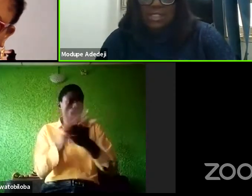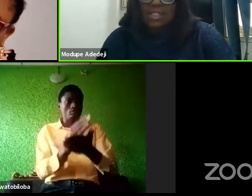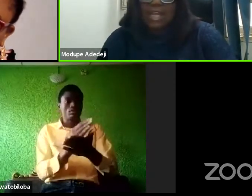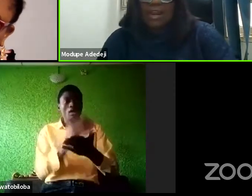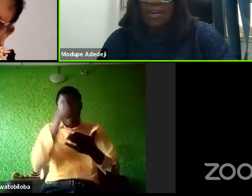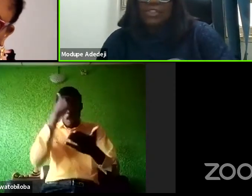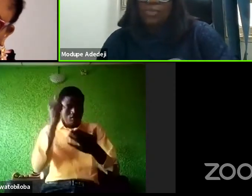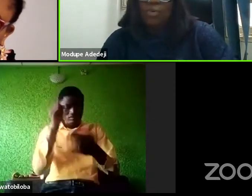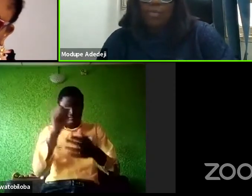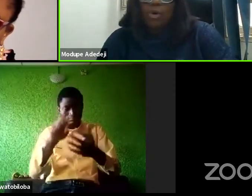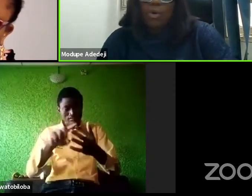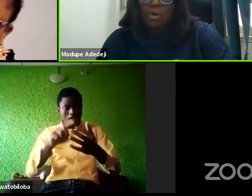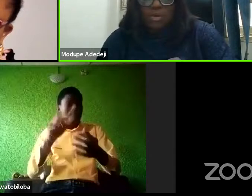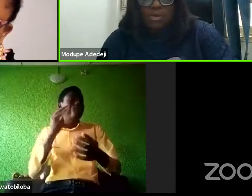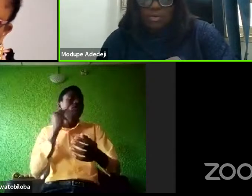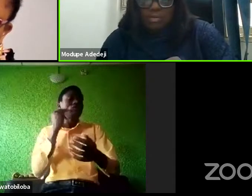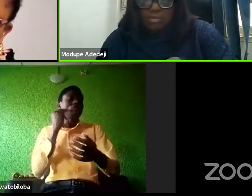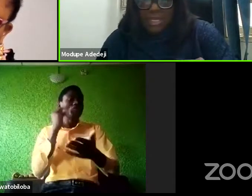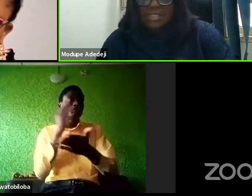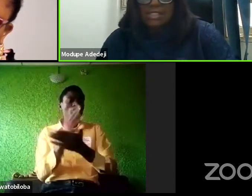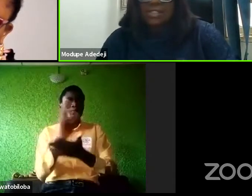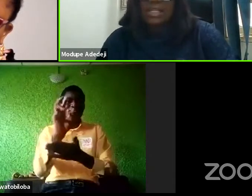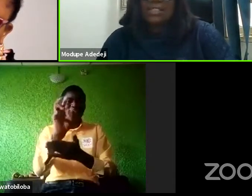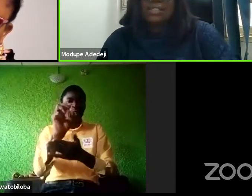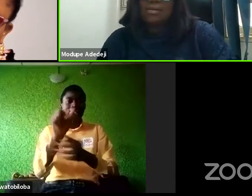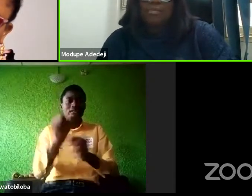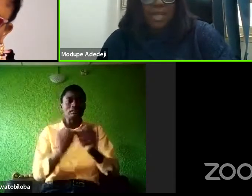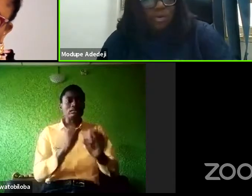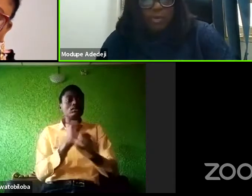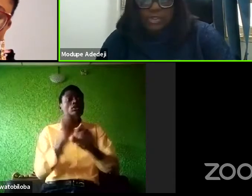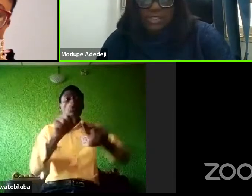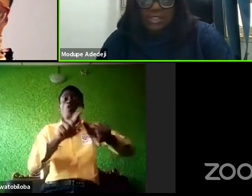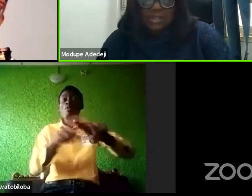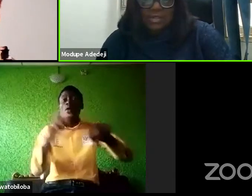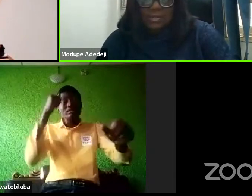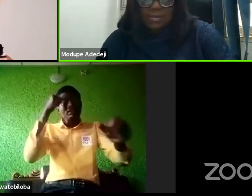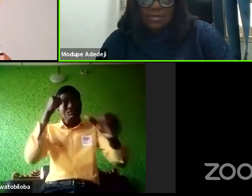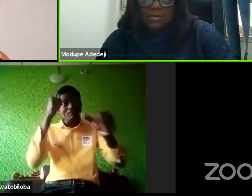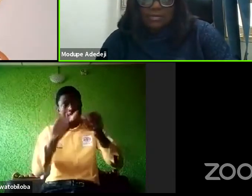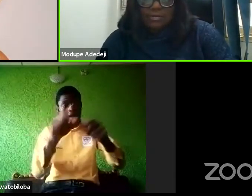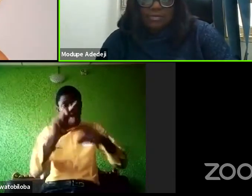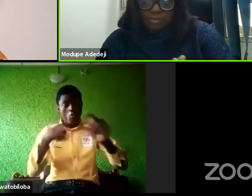eggs, there is no more menses. That is menopause.